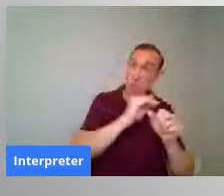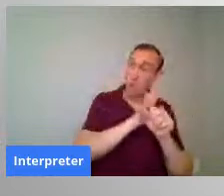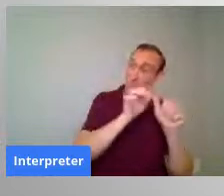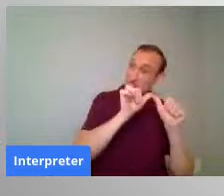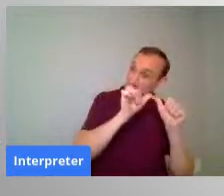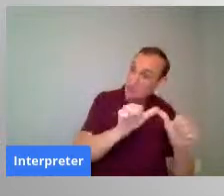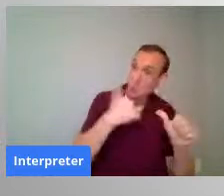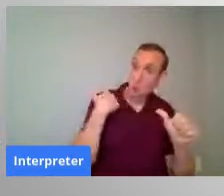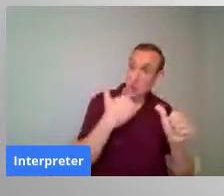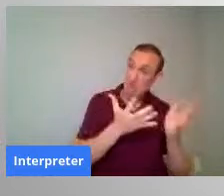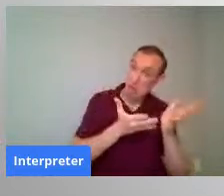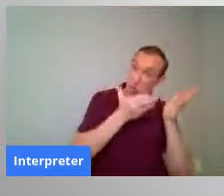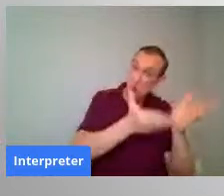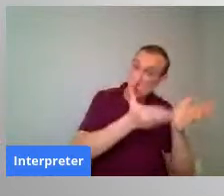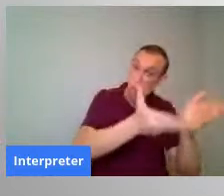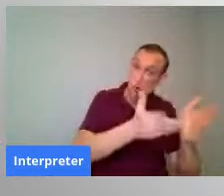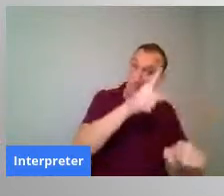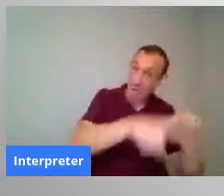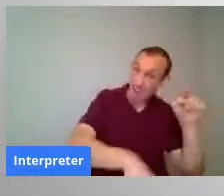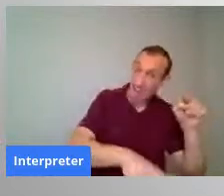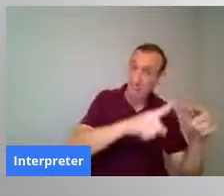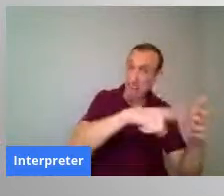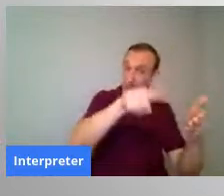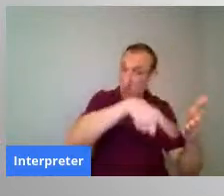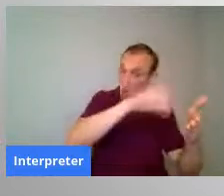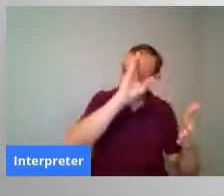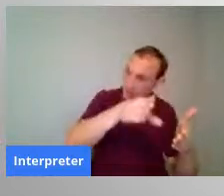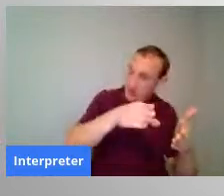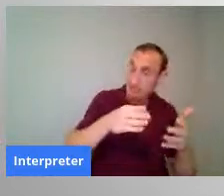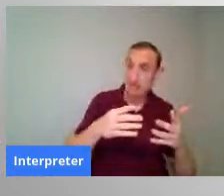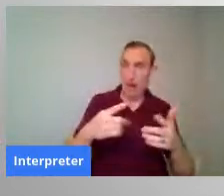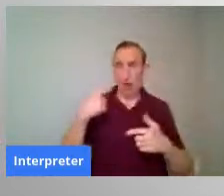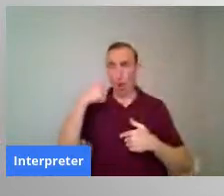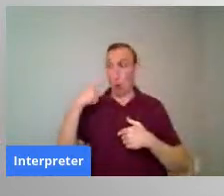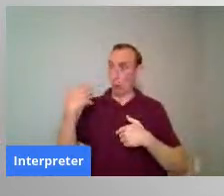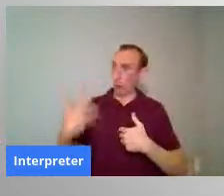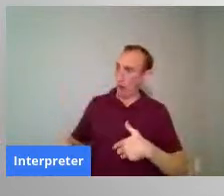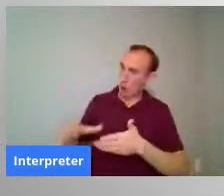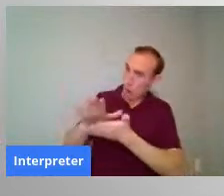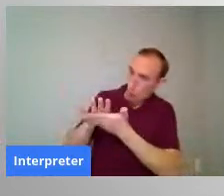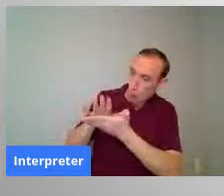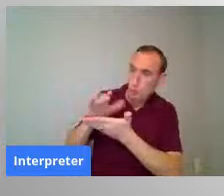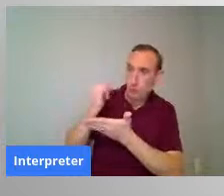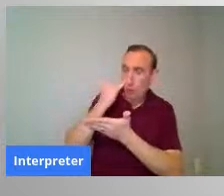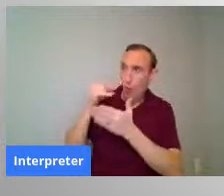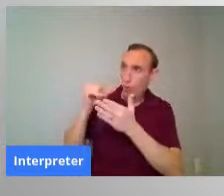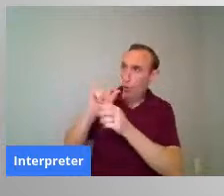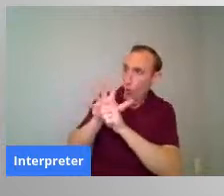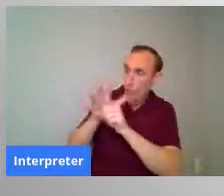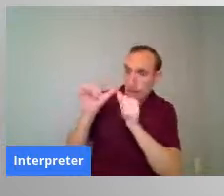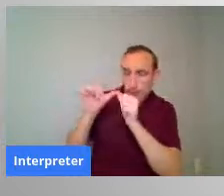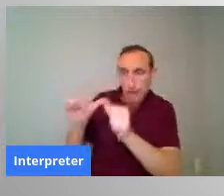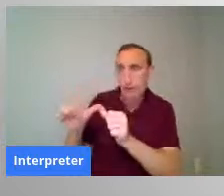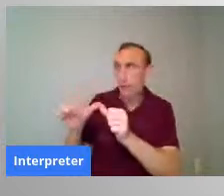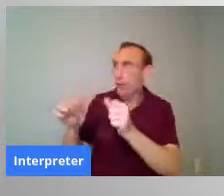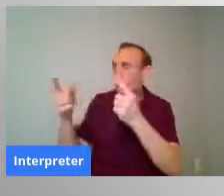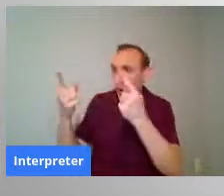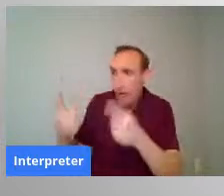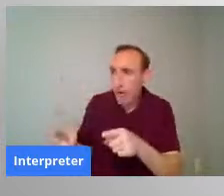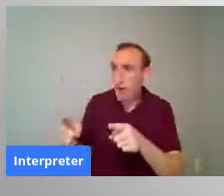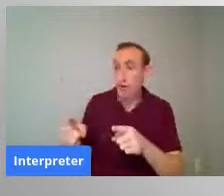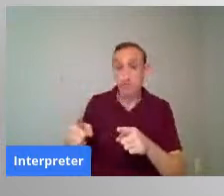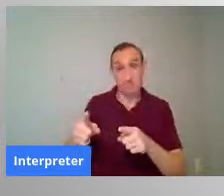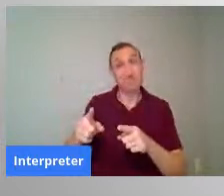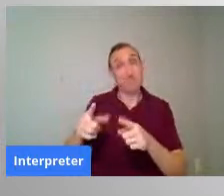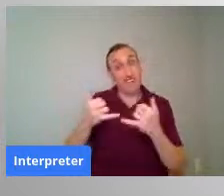be dealing with this, Right. especially the kids, because they're not yet even giving vaccines to kids under